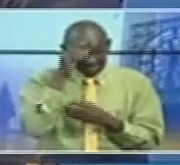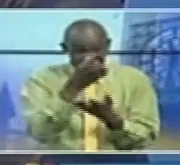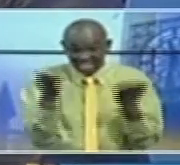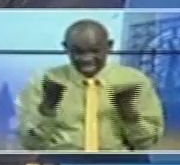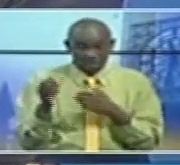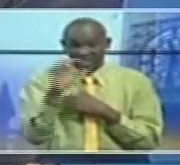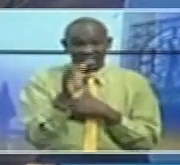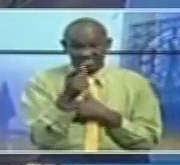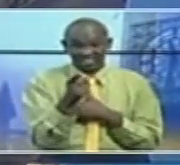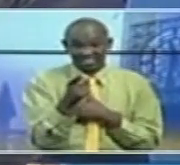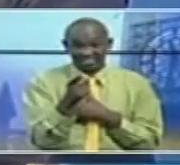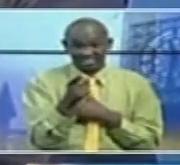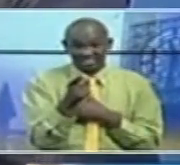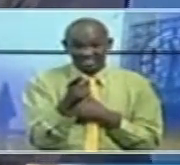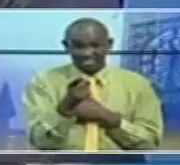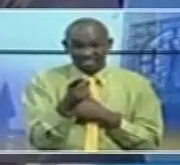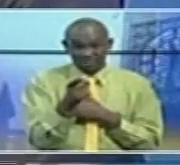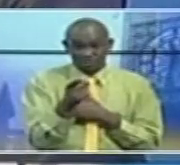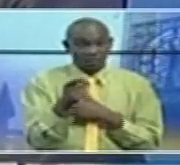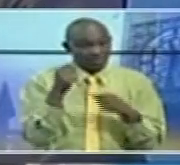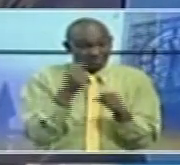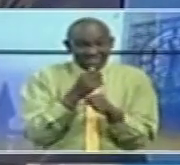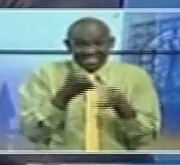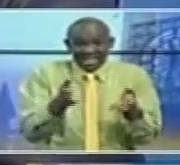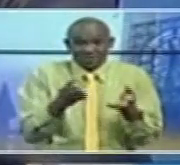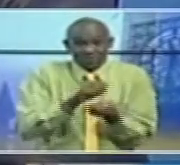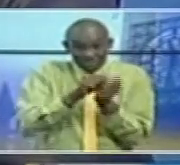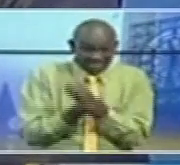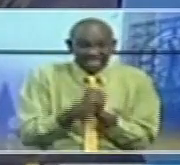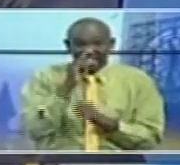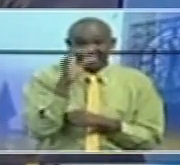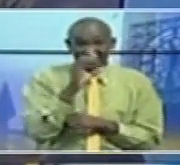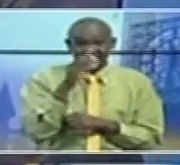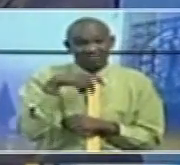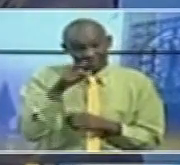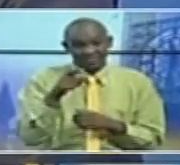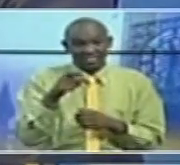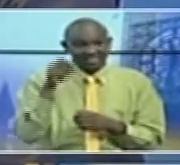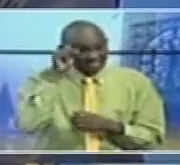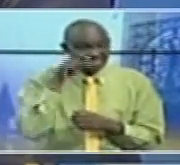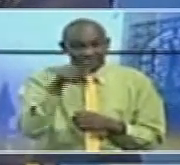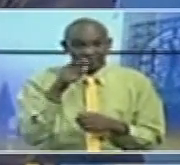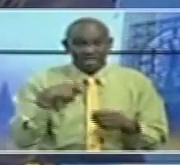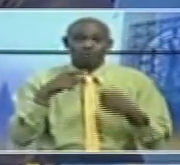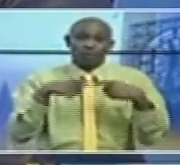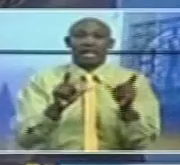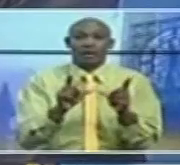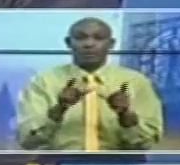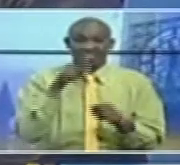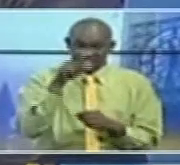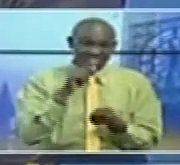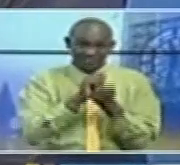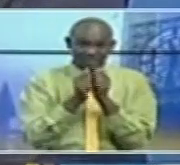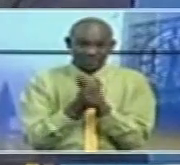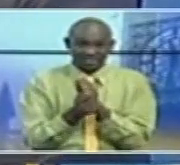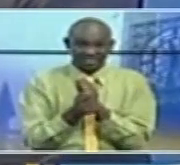machinery. So it would be ironical now for ICC, the Assembly of State Parties, to allow such an